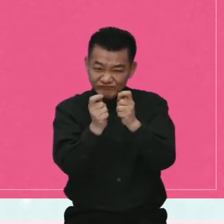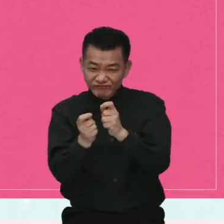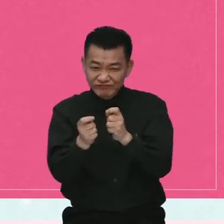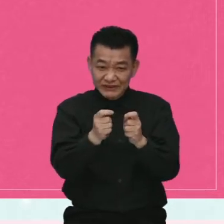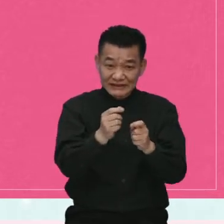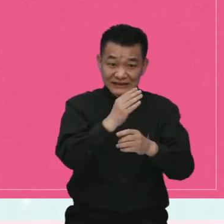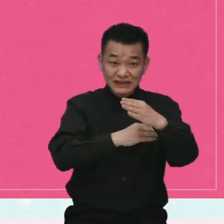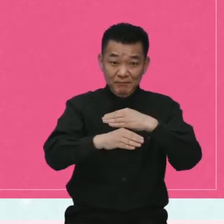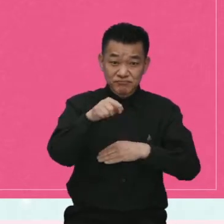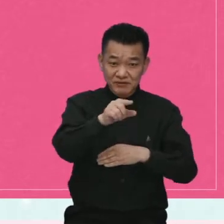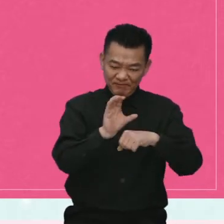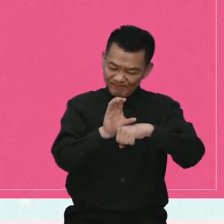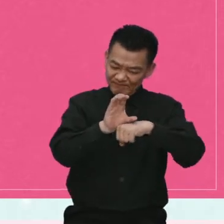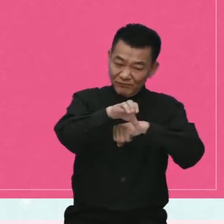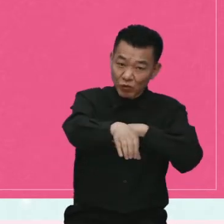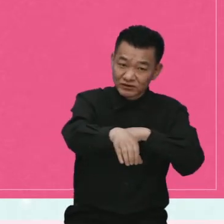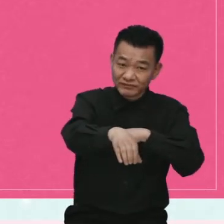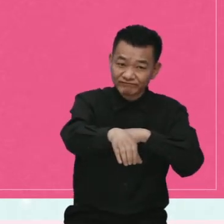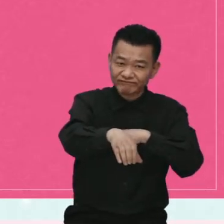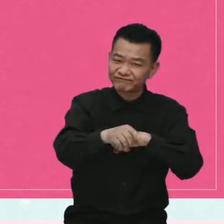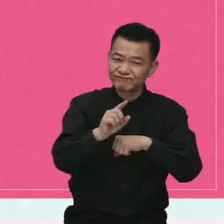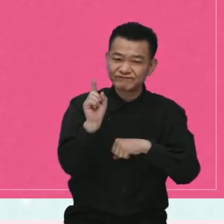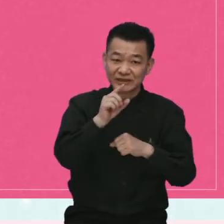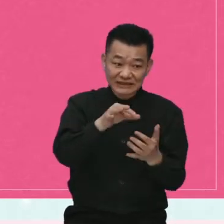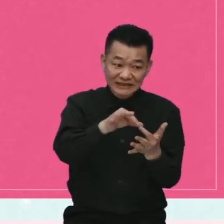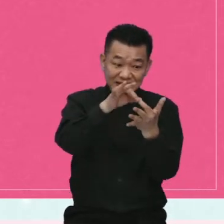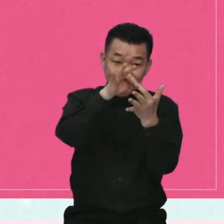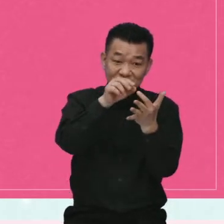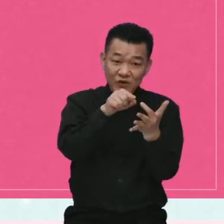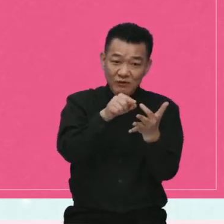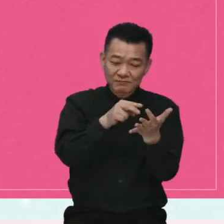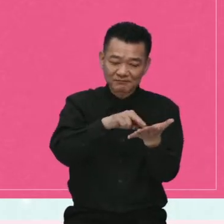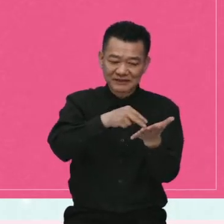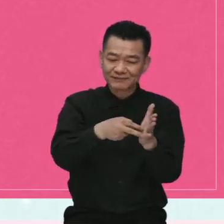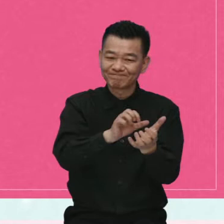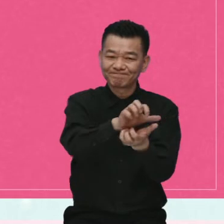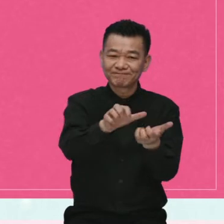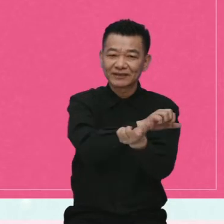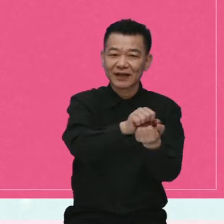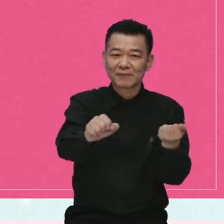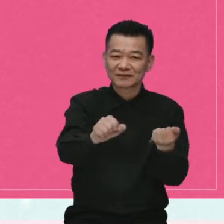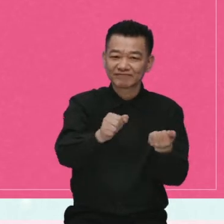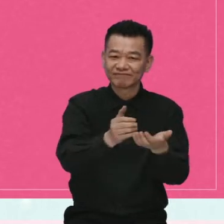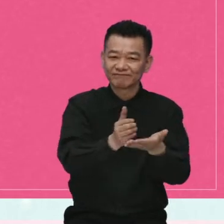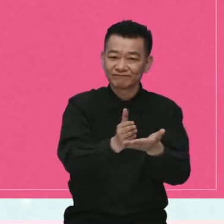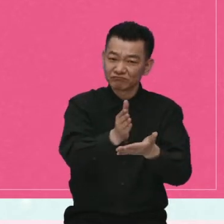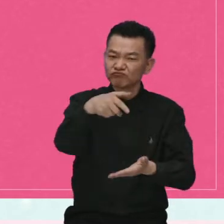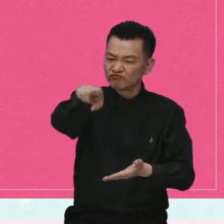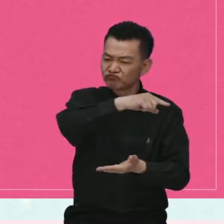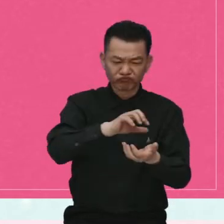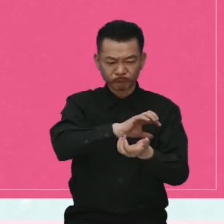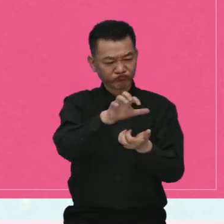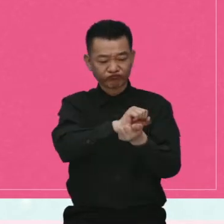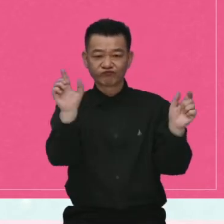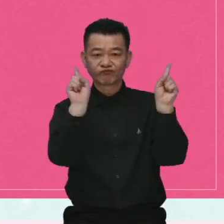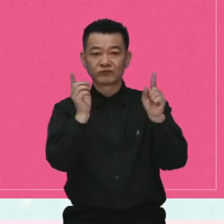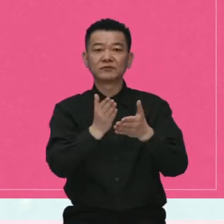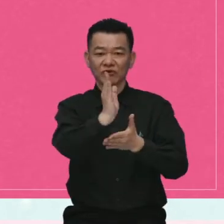to have their integrity violated through forced intervention, such as involuntary medical treatment.